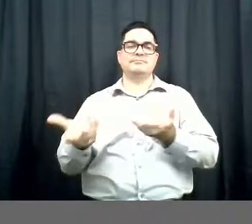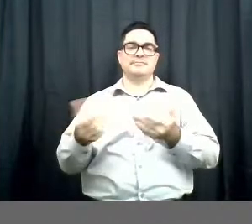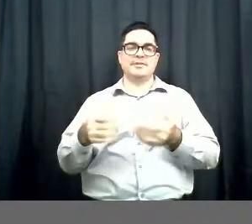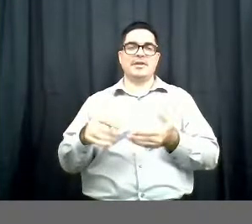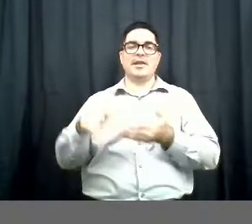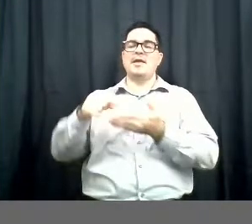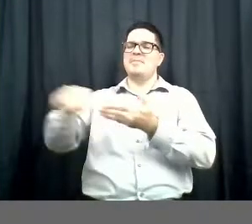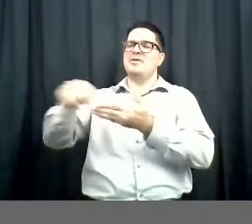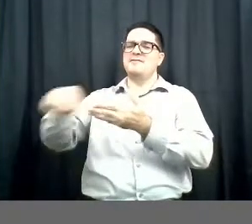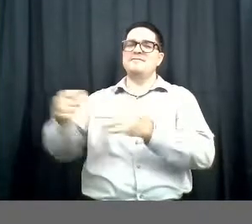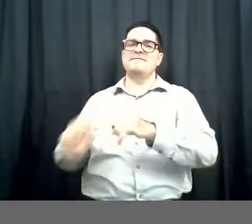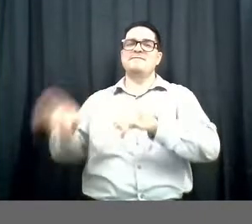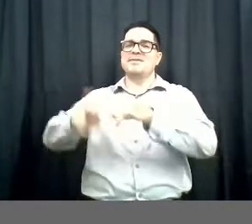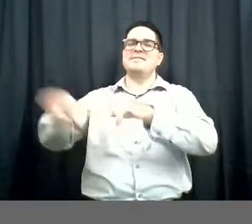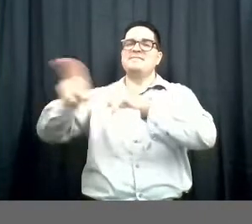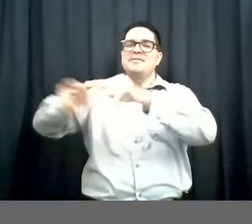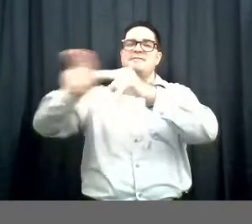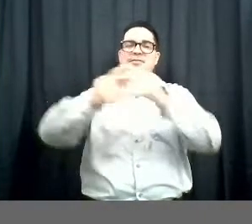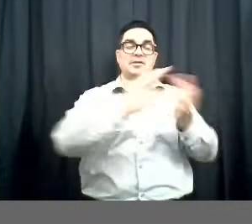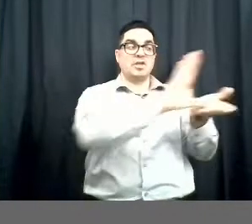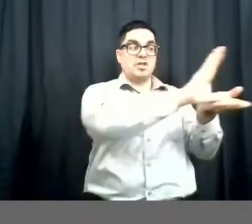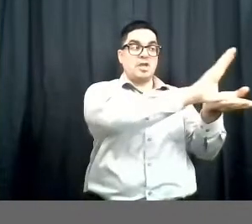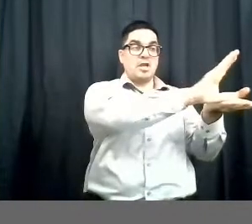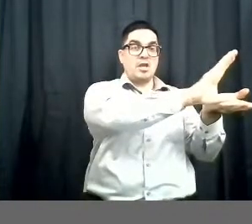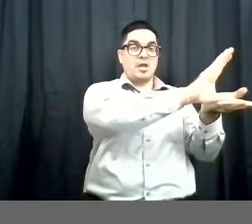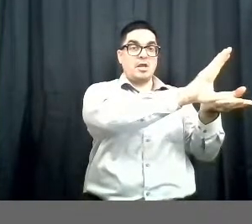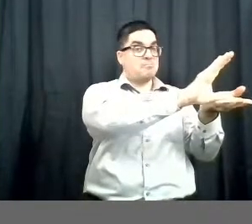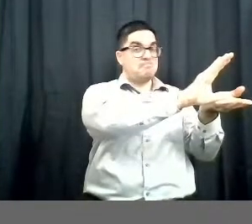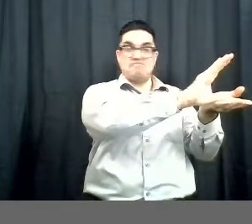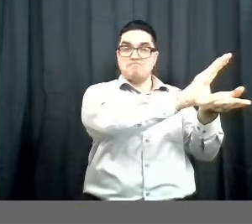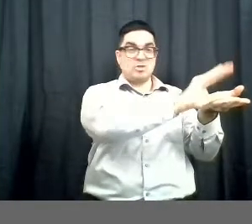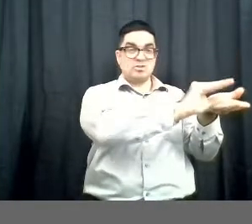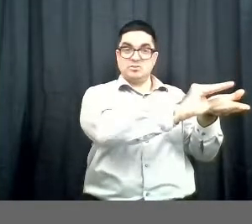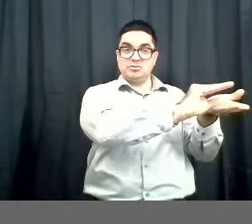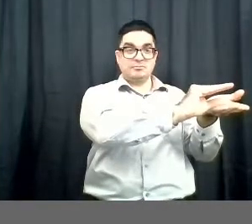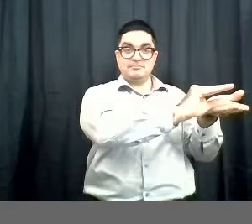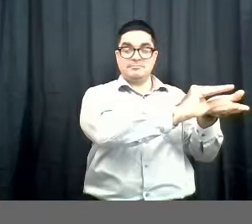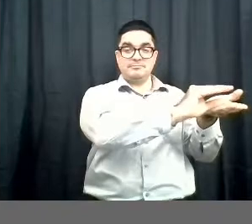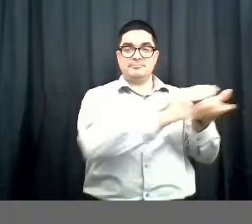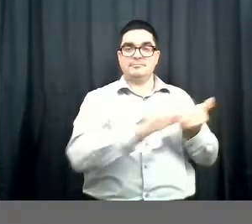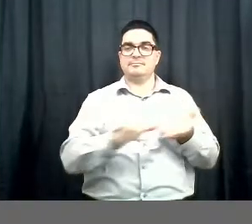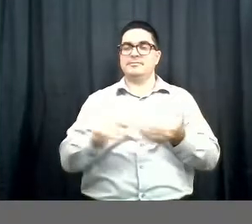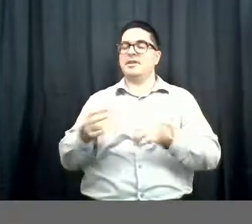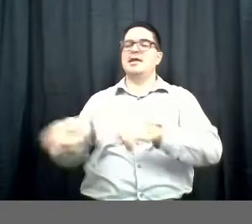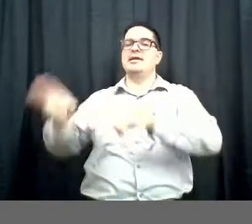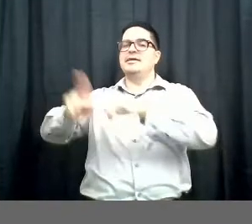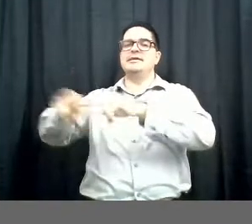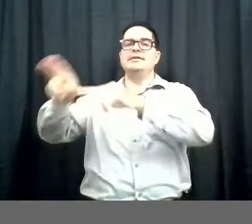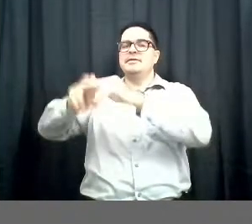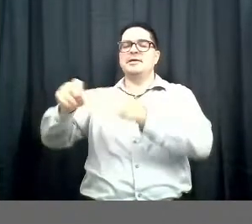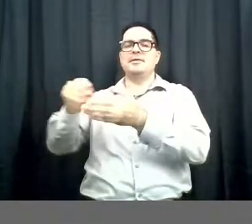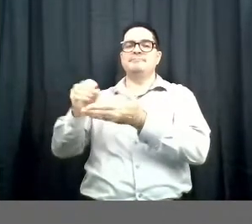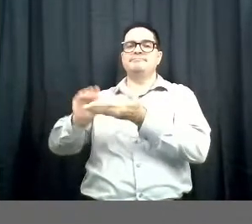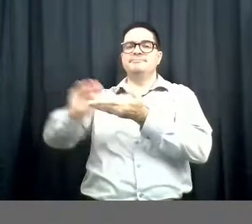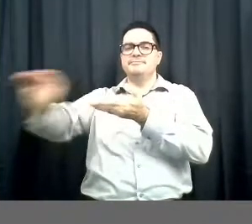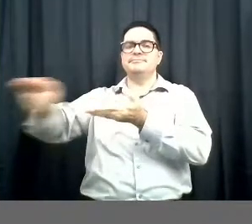having adequate funding. There were ad hoc increases from time to time. There were increased additional minimum pension benefits.